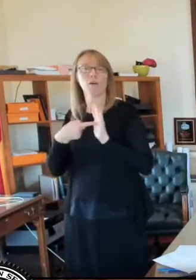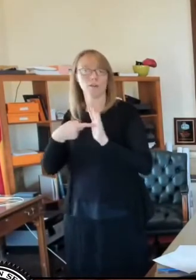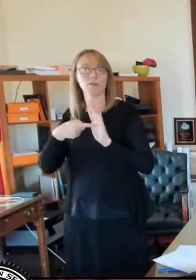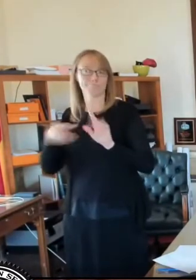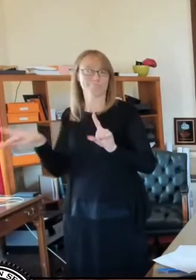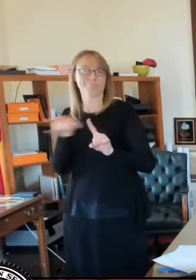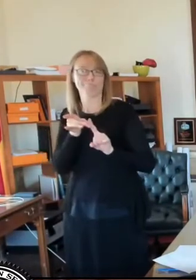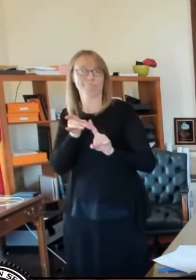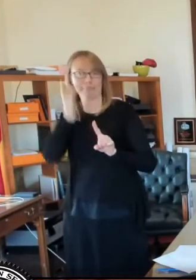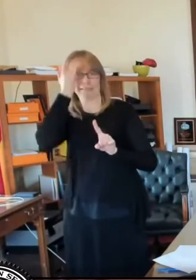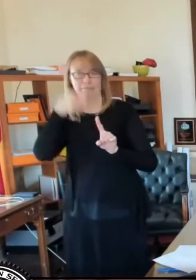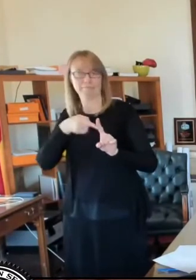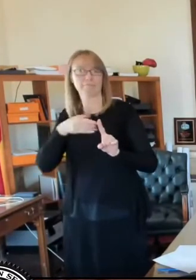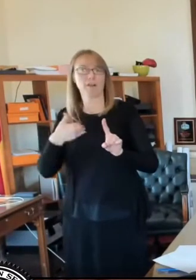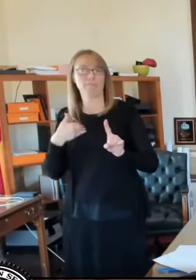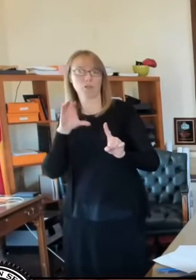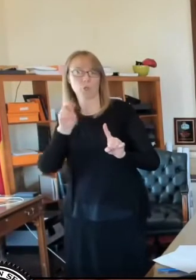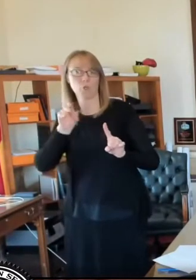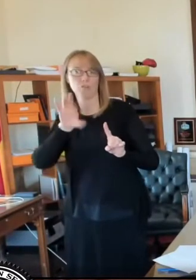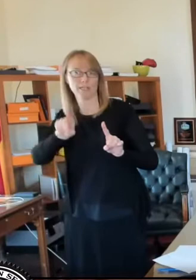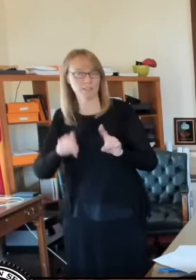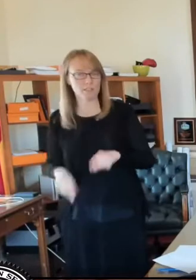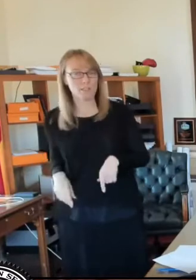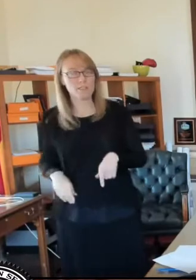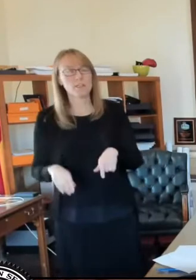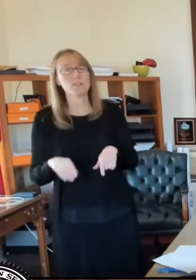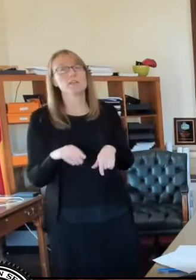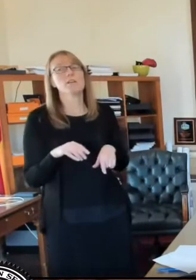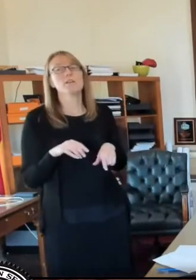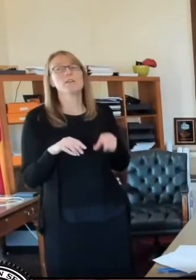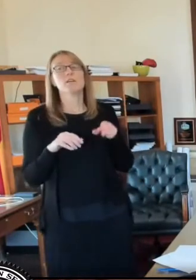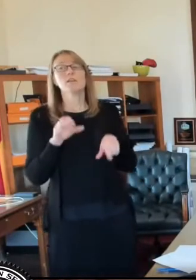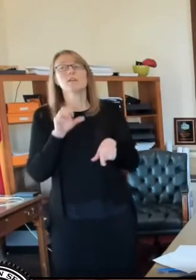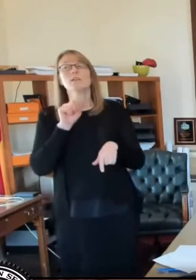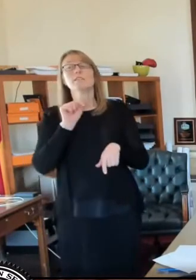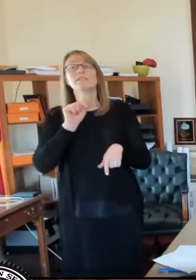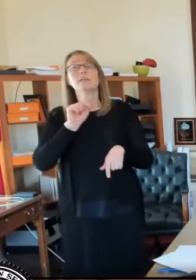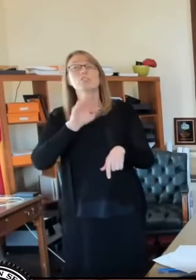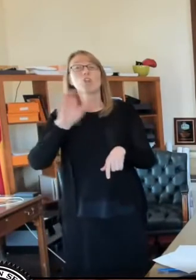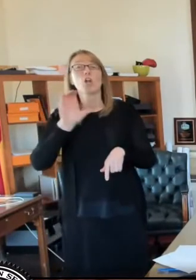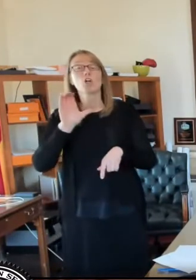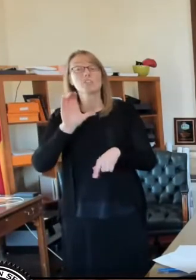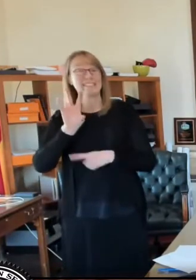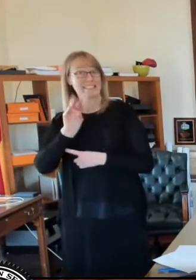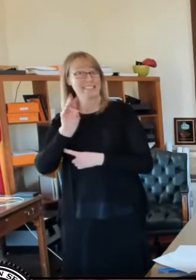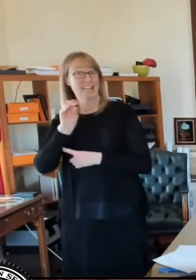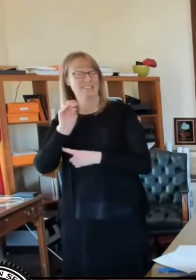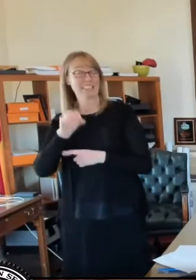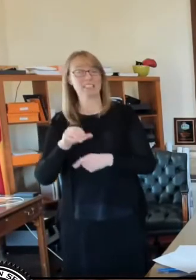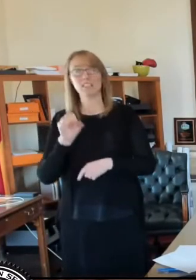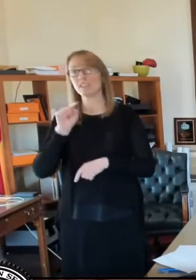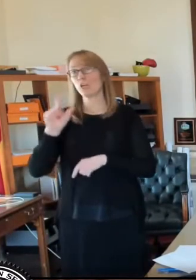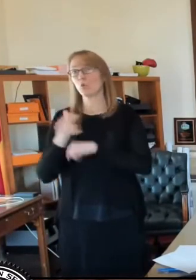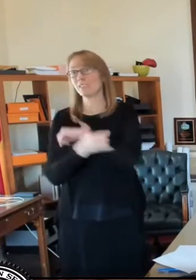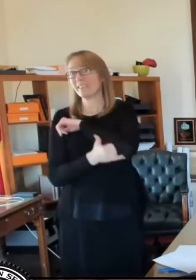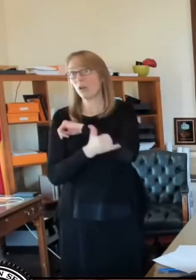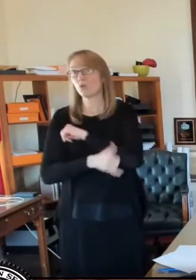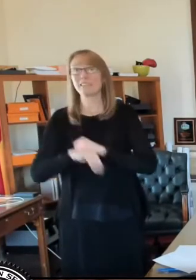is running at about 60. St. Charles is running about close to 70. Jefferson's running a little over